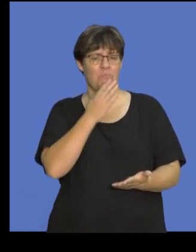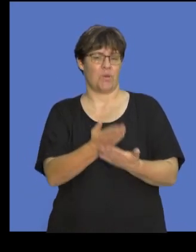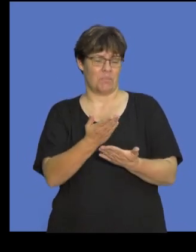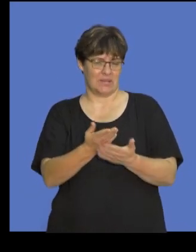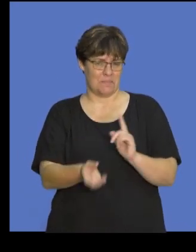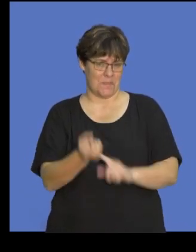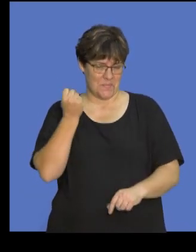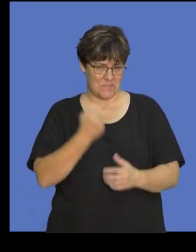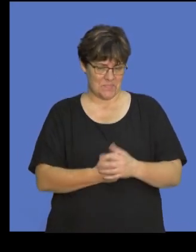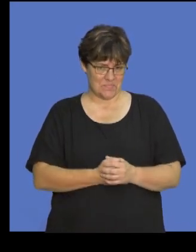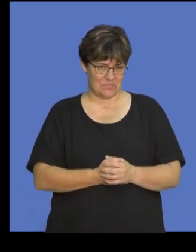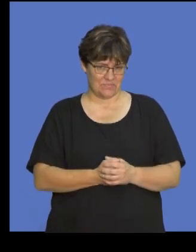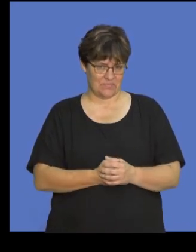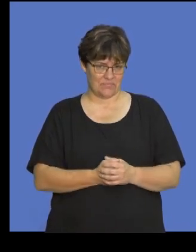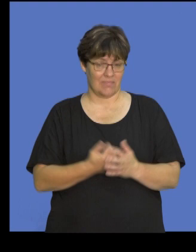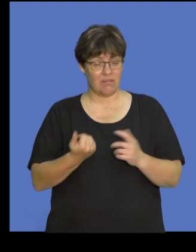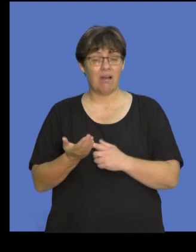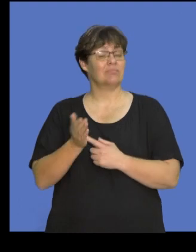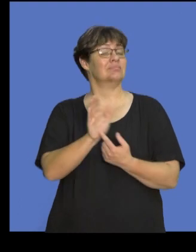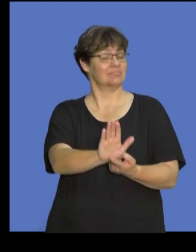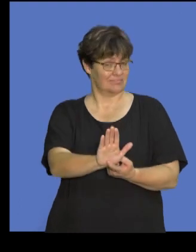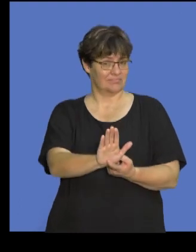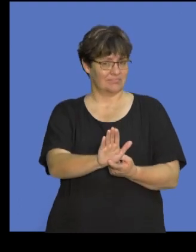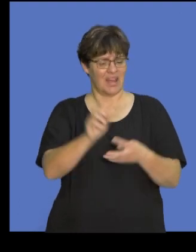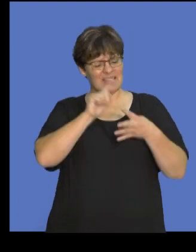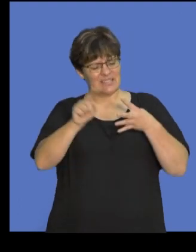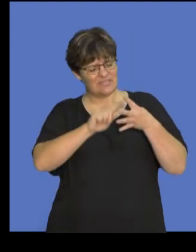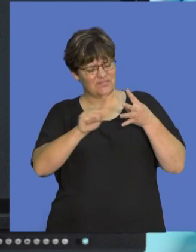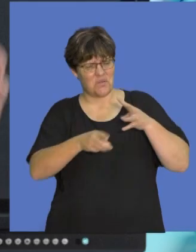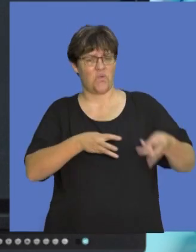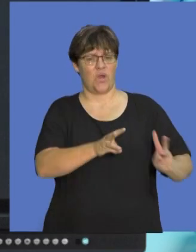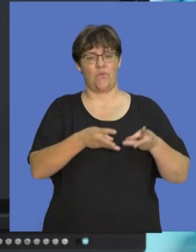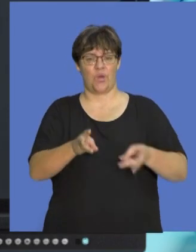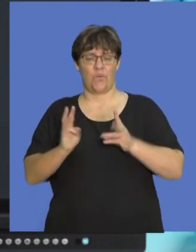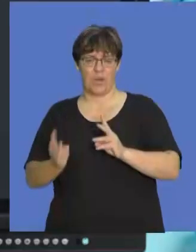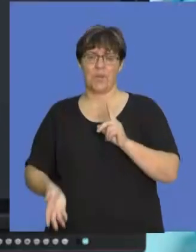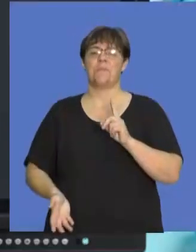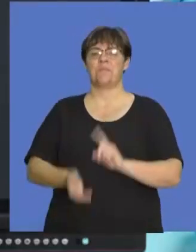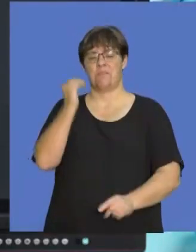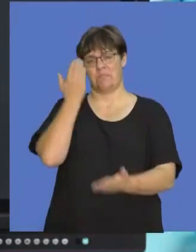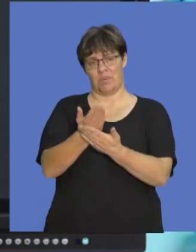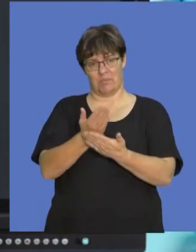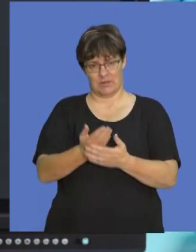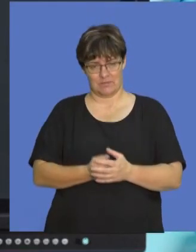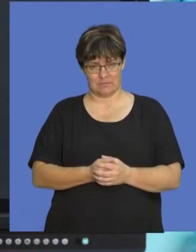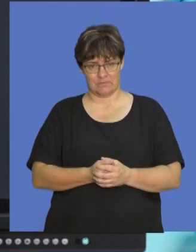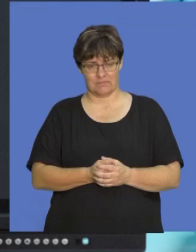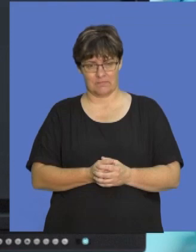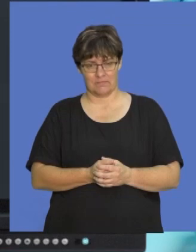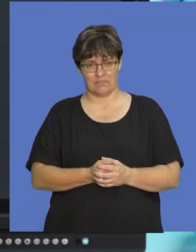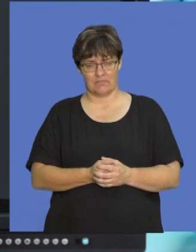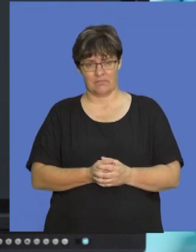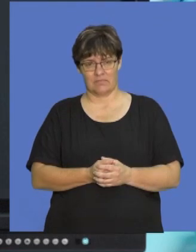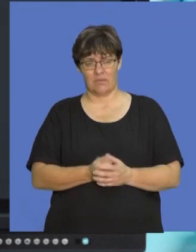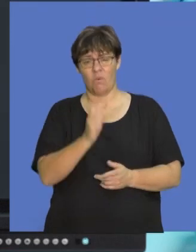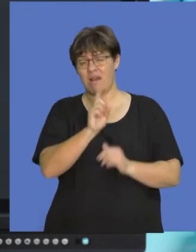That's the probability. We've now shown that we can use different formats to get the probability.